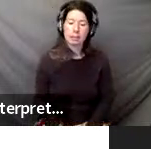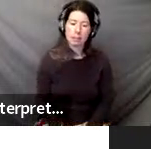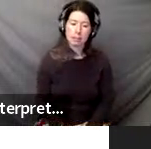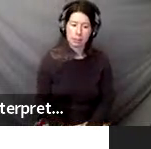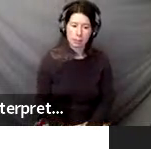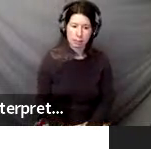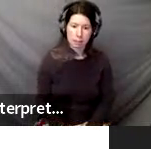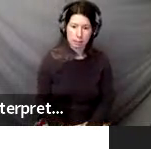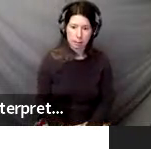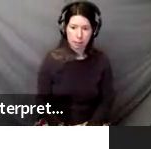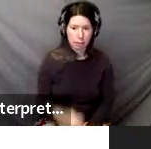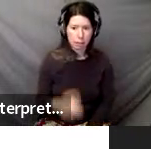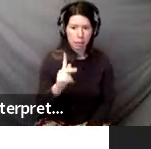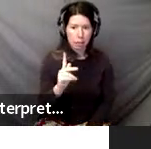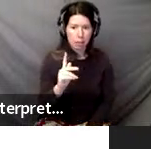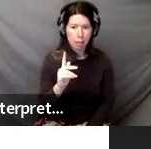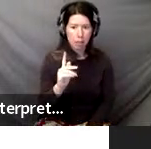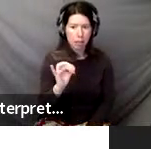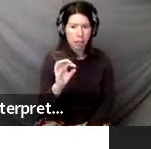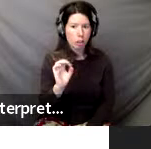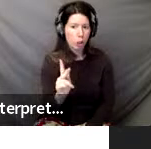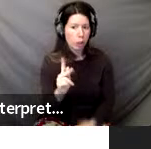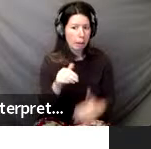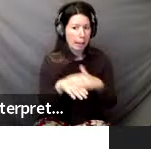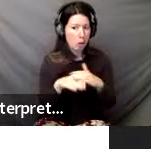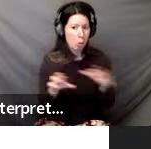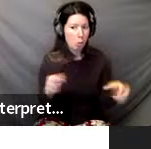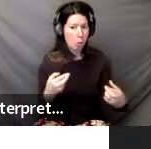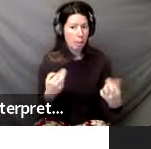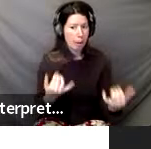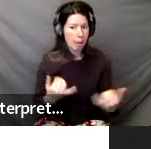I don't see Kirk entering the room.